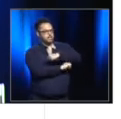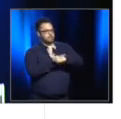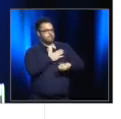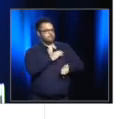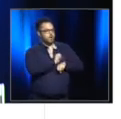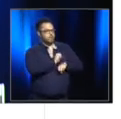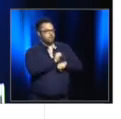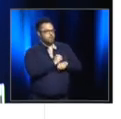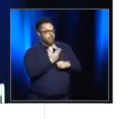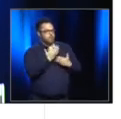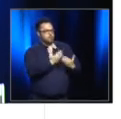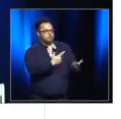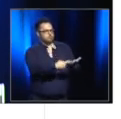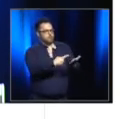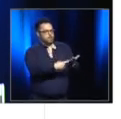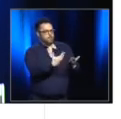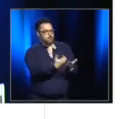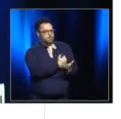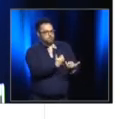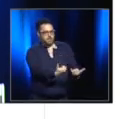for the next few minutes.